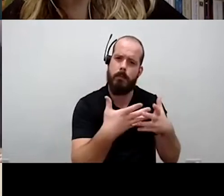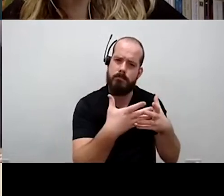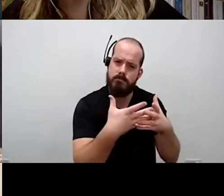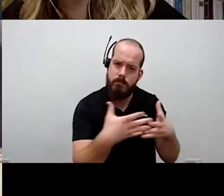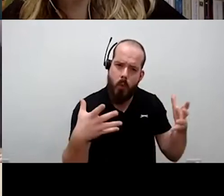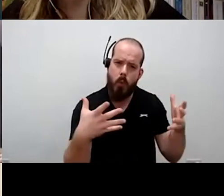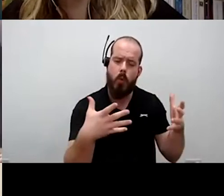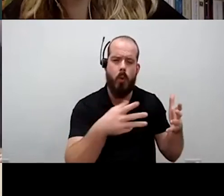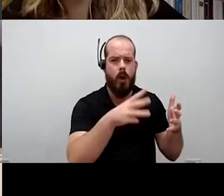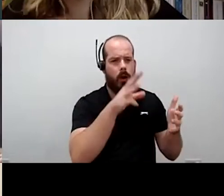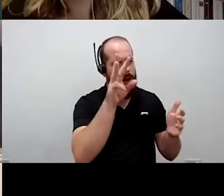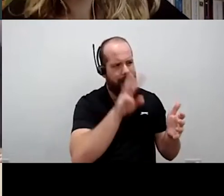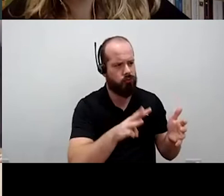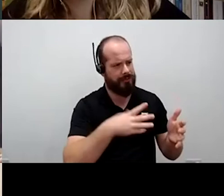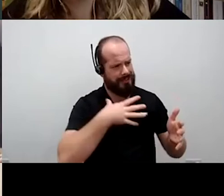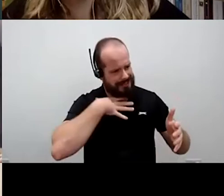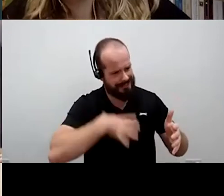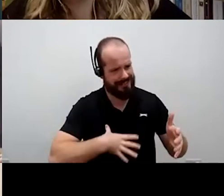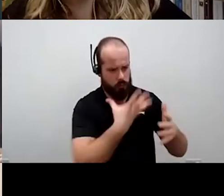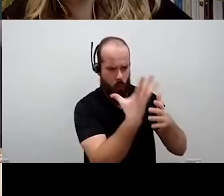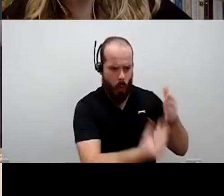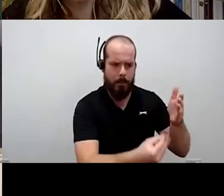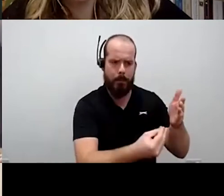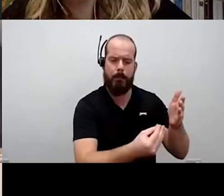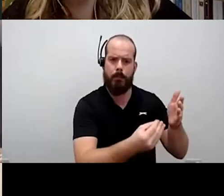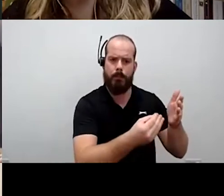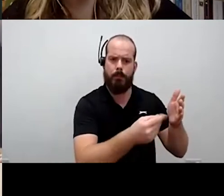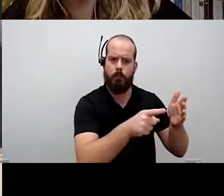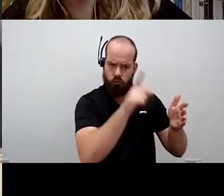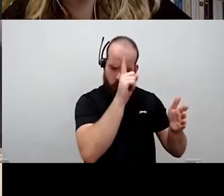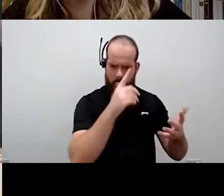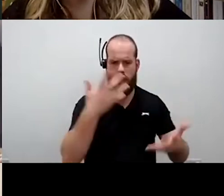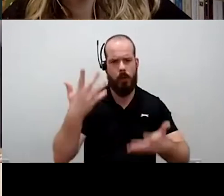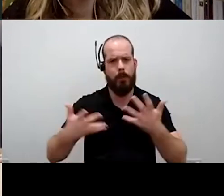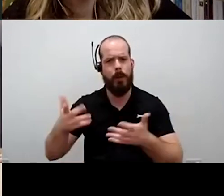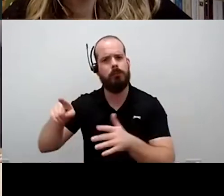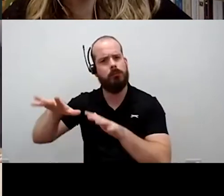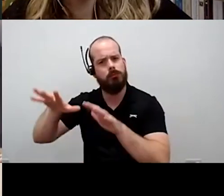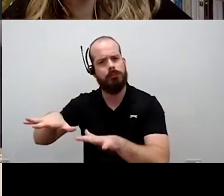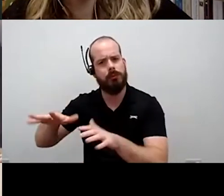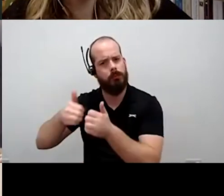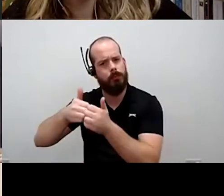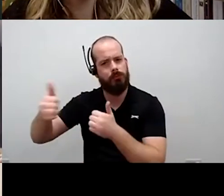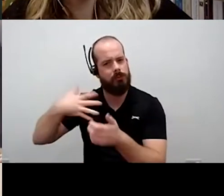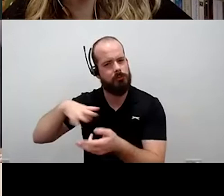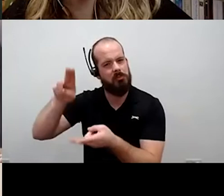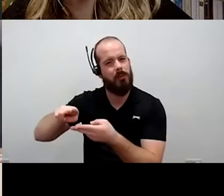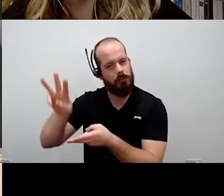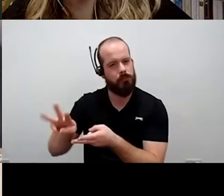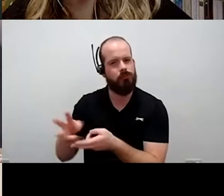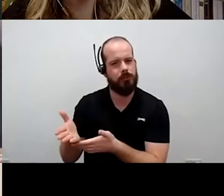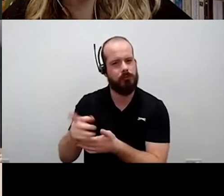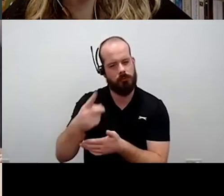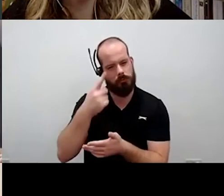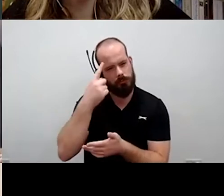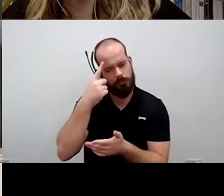intensive industry in Germany compared to the UK now, right? And there is, I don't know, if you look at GDP, I